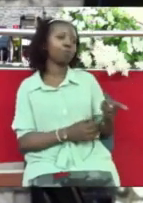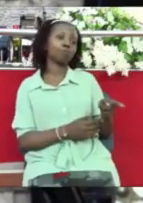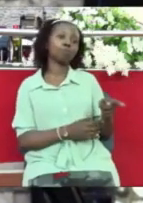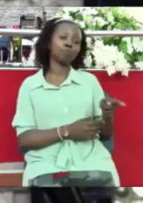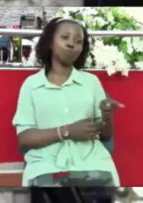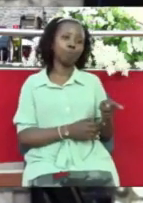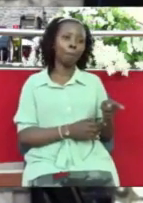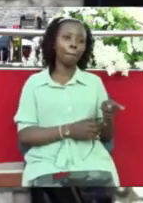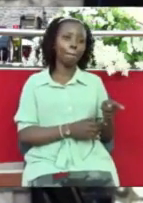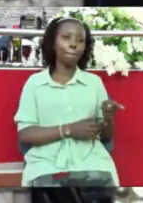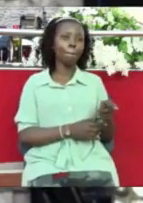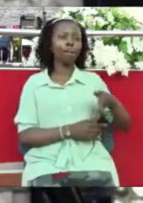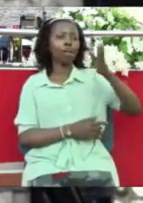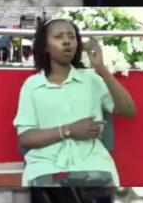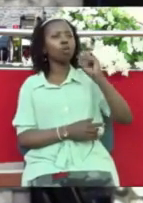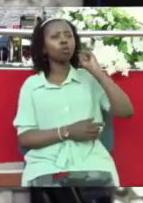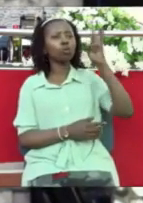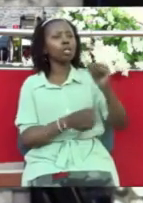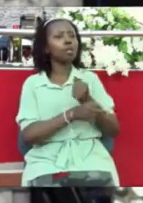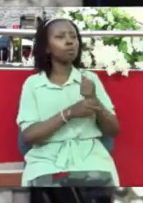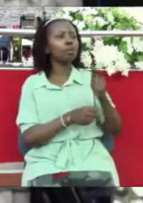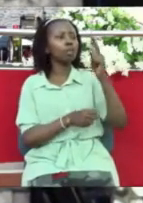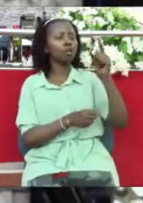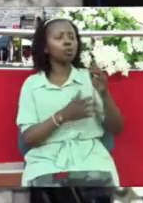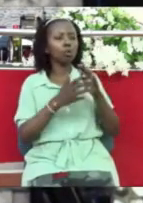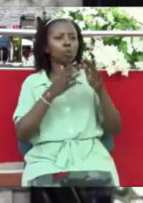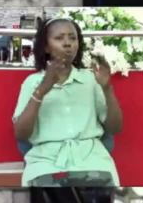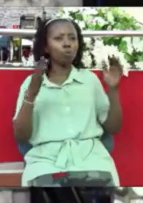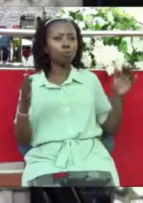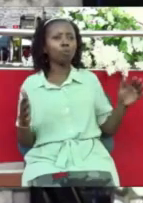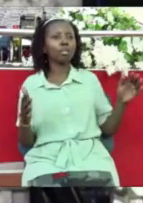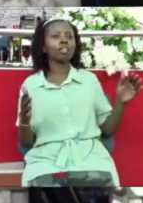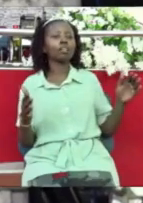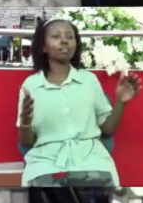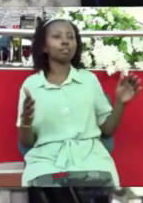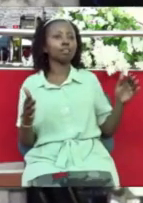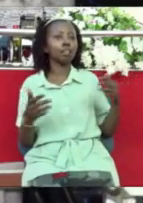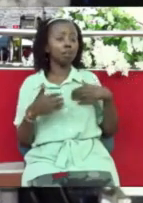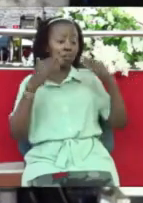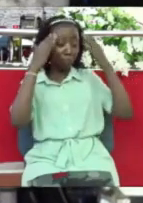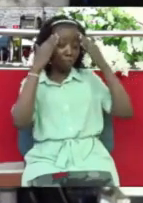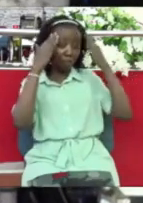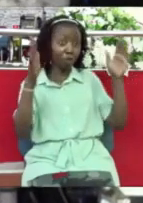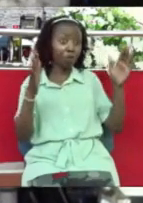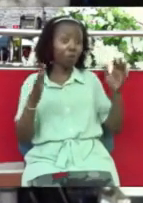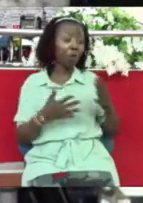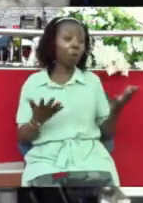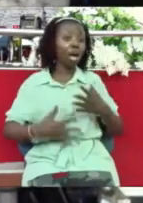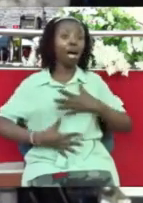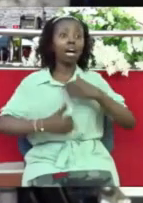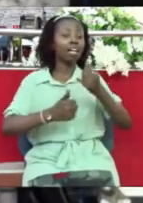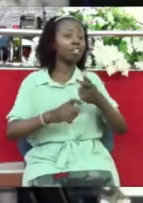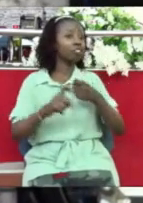nashukuru Mungu kwa sababu God is going to make you a nester. Mungu ataweza kukufanya ukawe yule. I even don't know where that courage came from. God is going to make you a